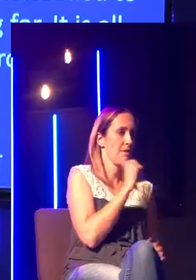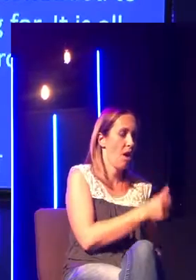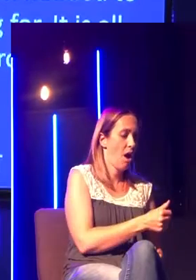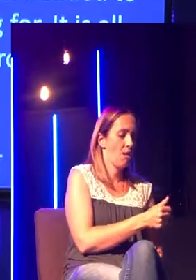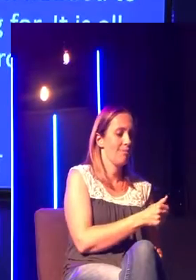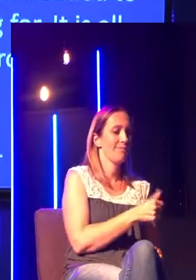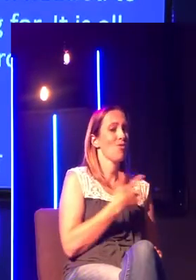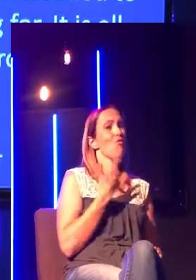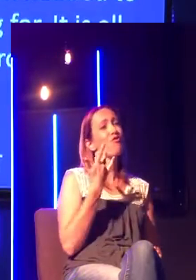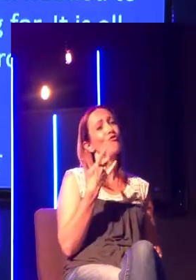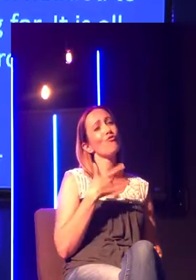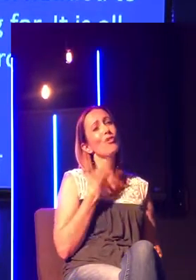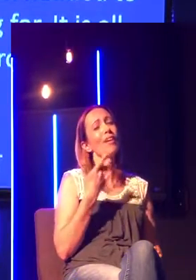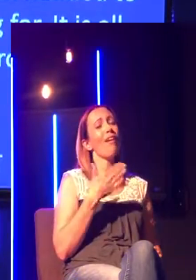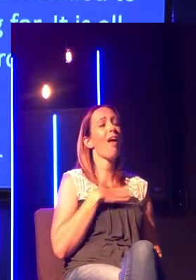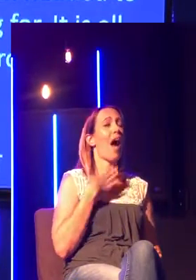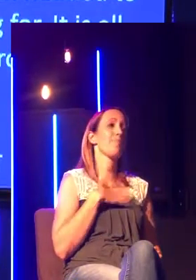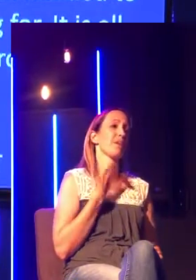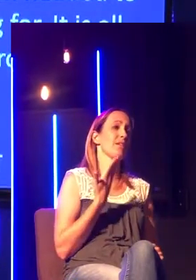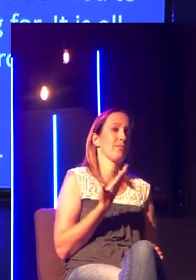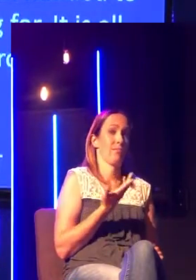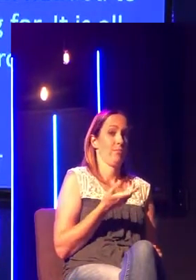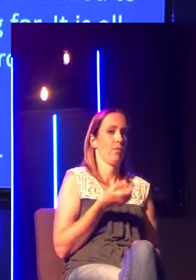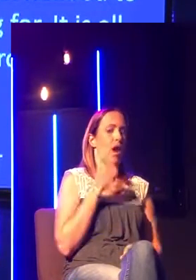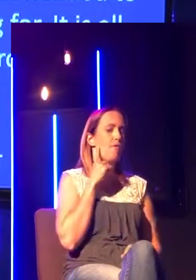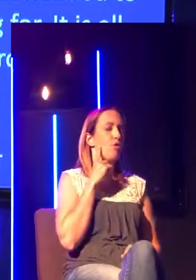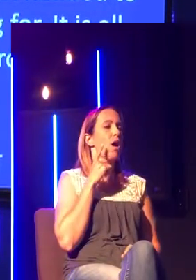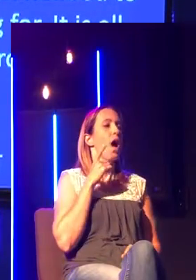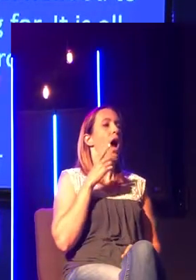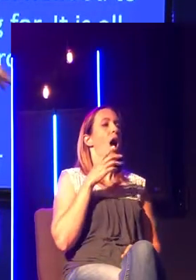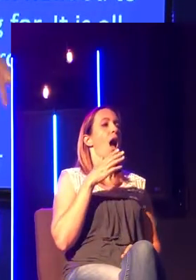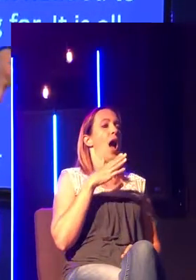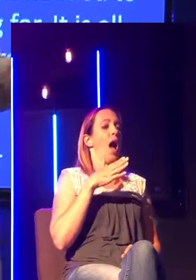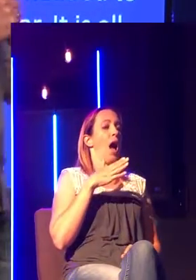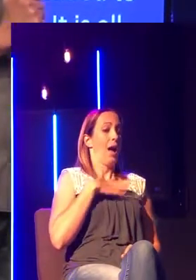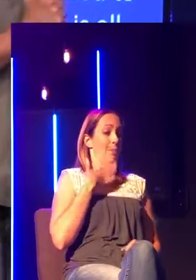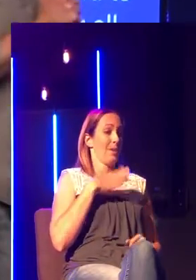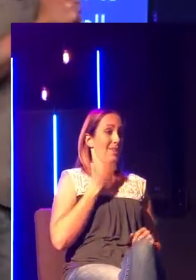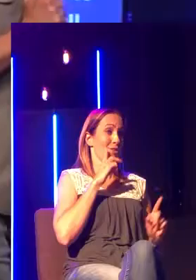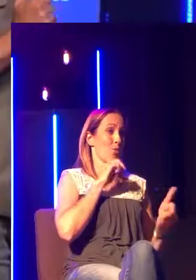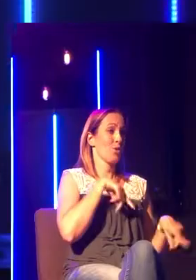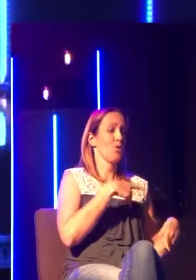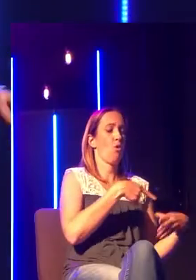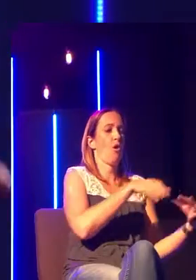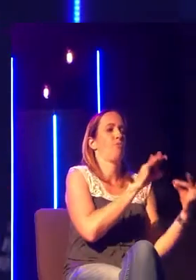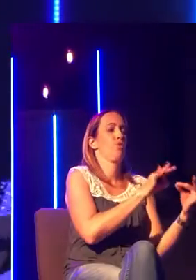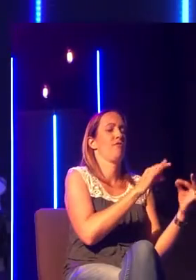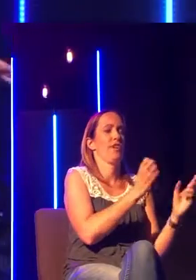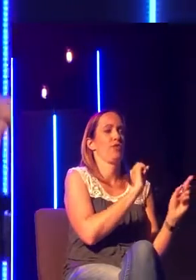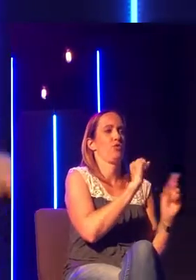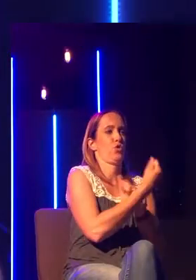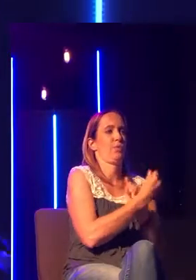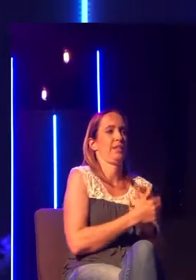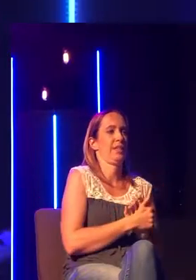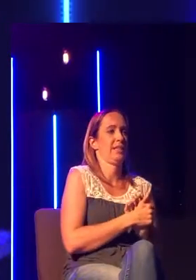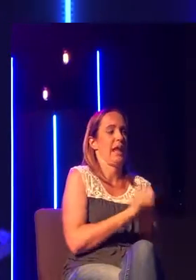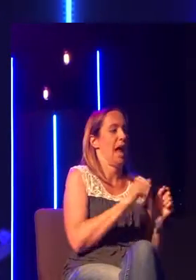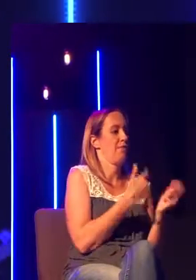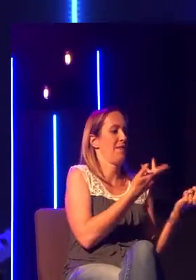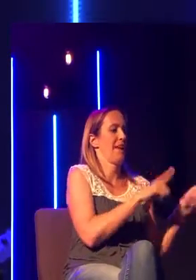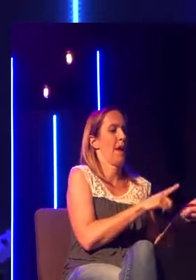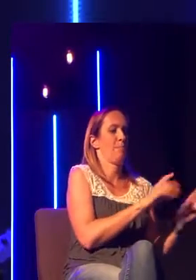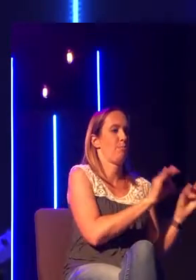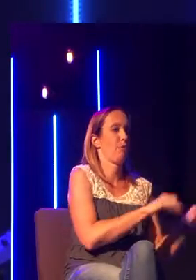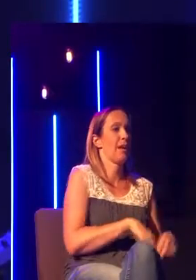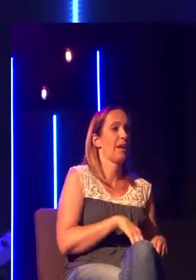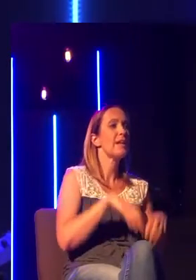happy. Happiness, I've heard it said that happiness is the result of perfect circumstances. When everything is going right, when everything is going your way.